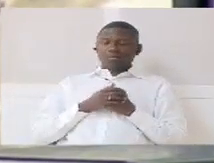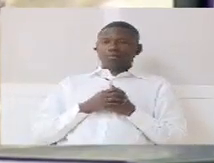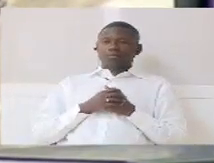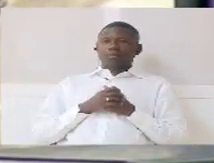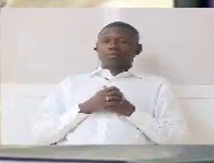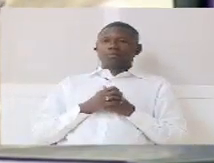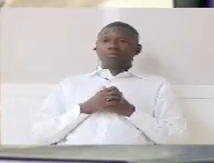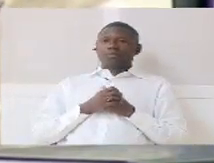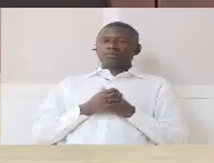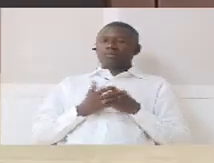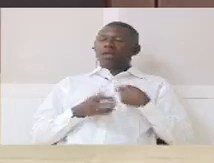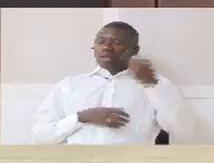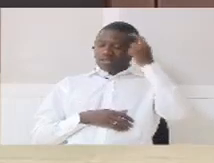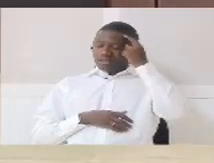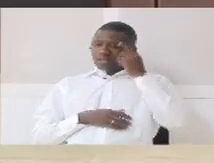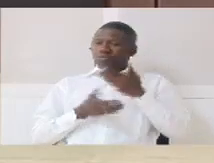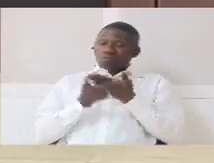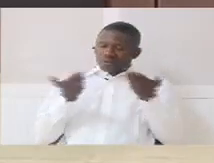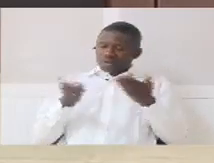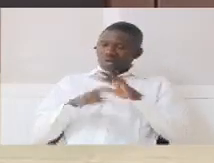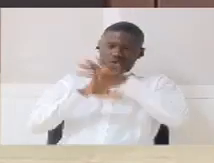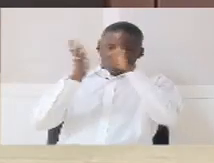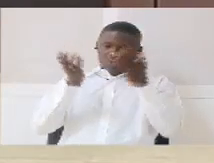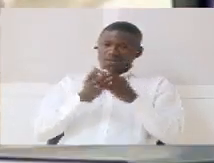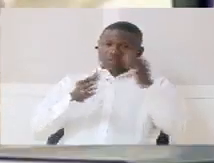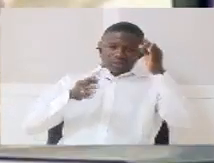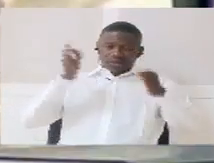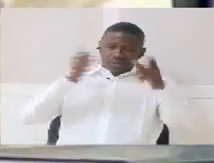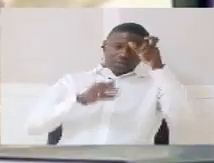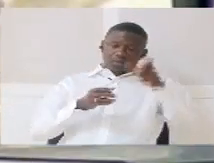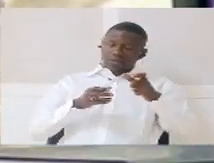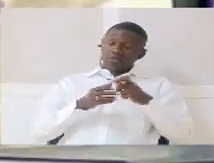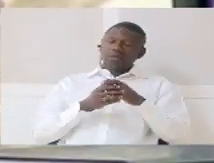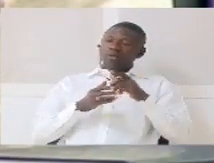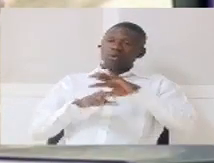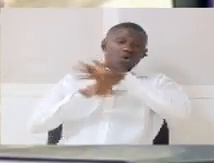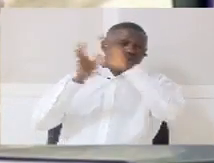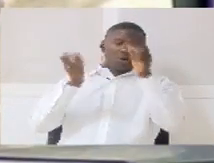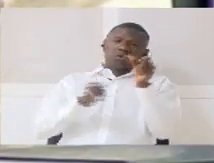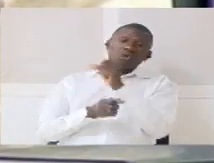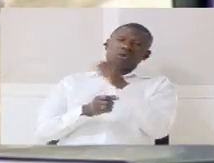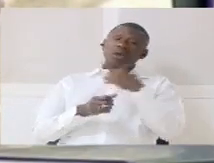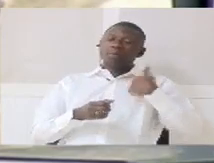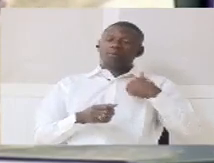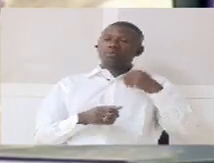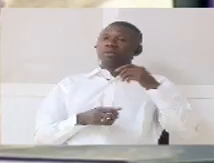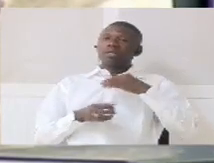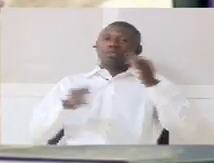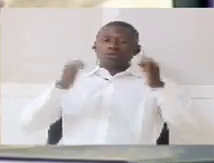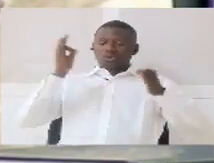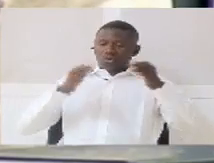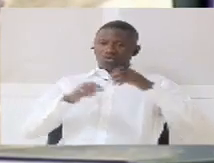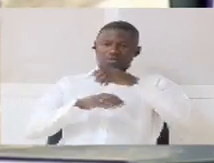more exposed. I think that's why all the judges and magistrates and other personnel at the court came to know about